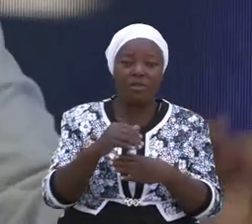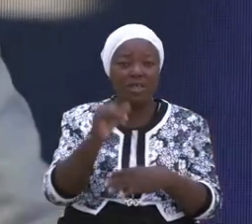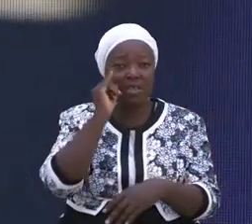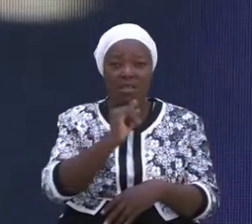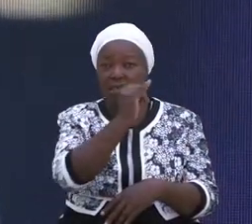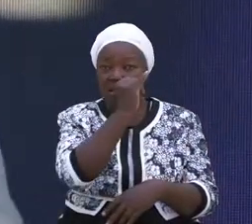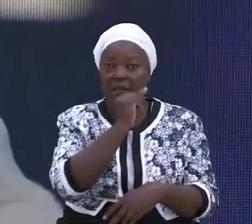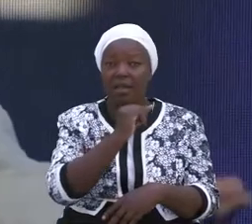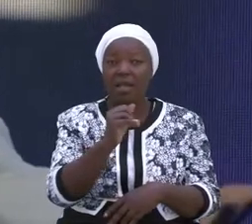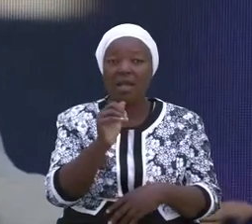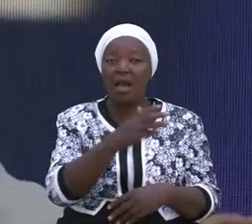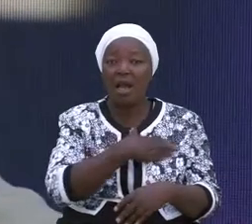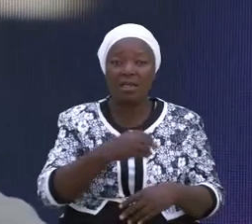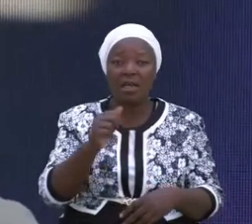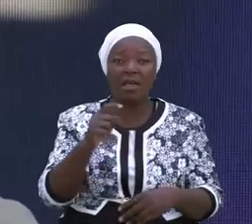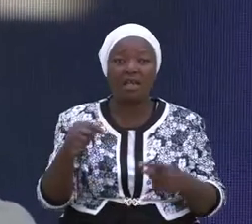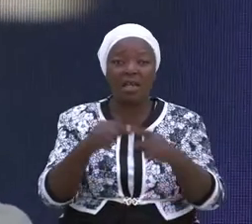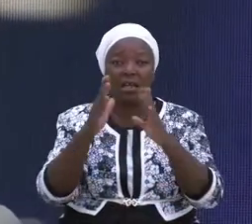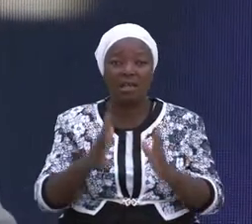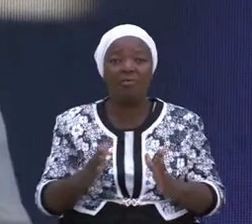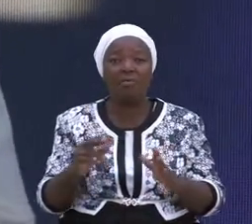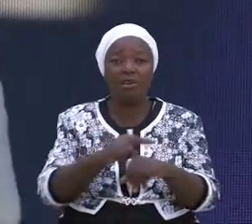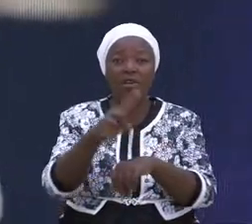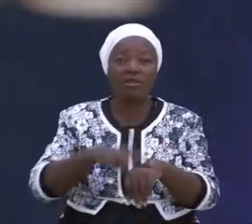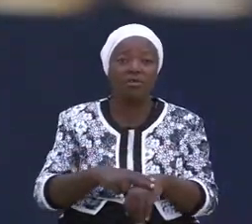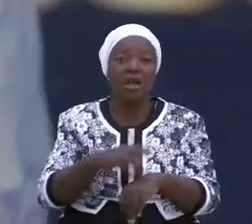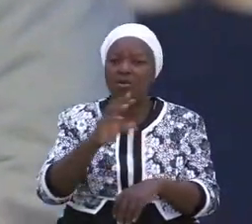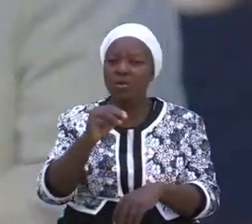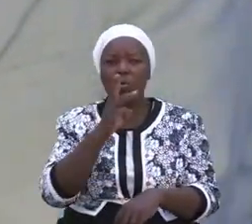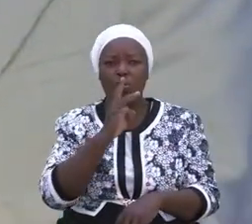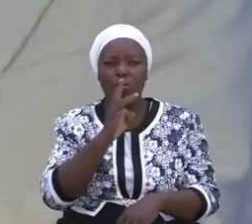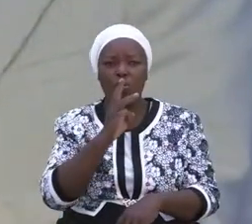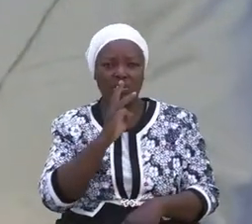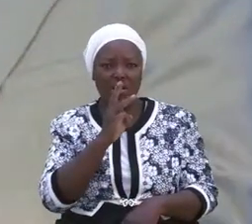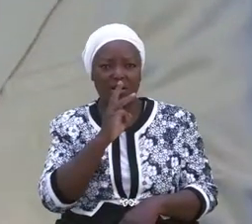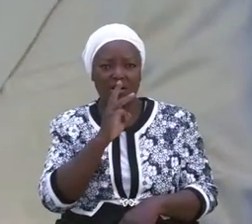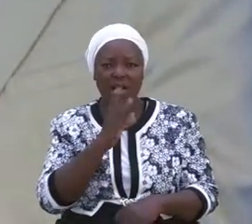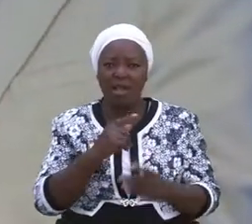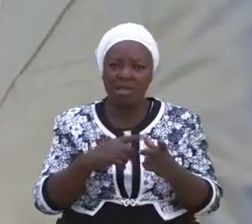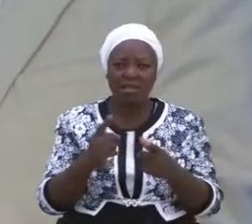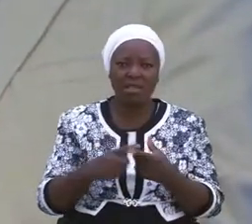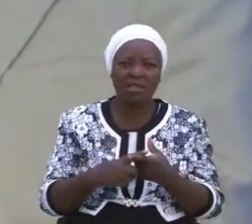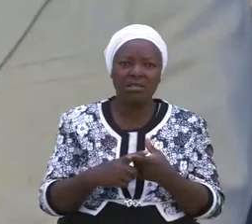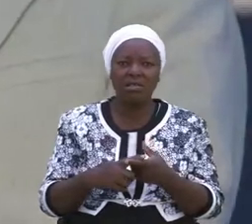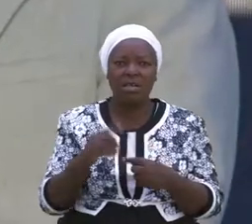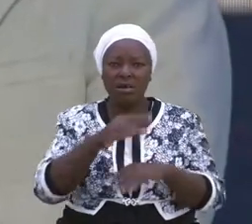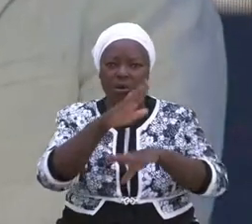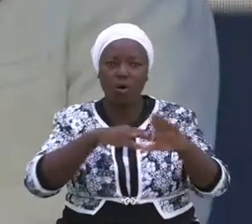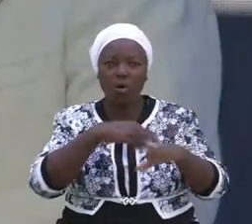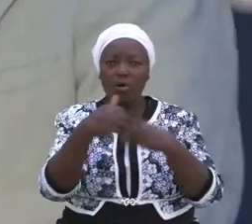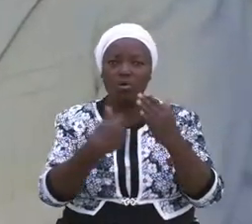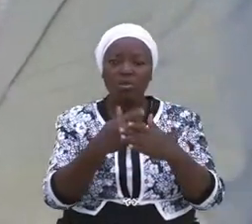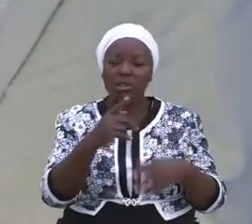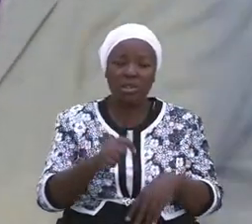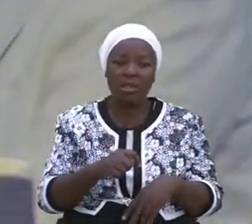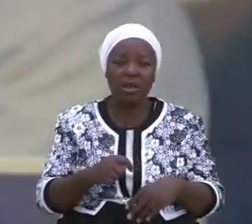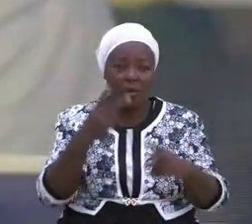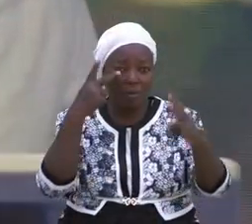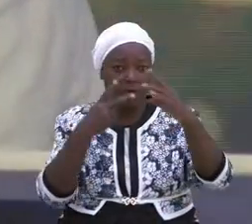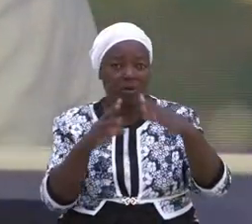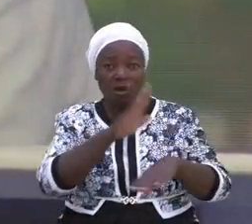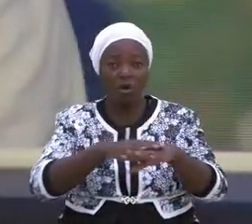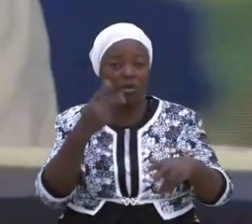enemy nation, and there was no water. And then they called on the prophet Elisha that he